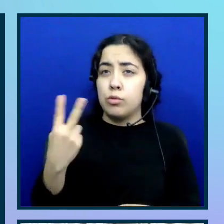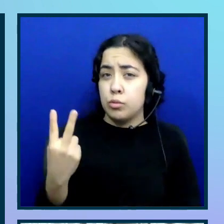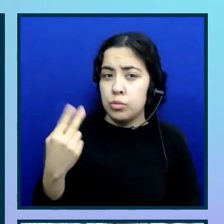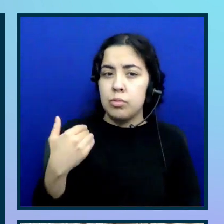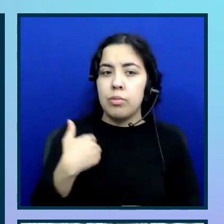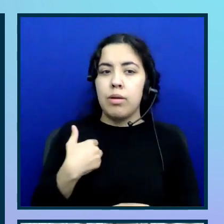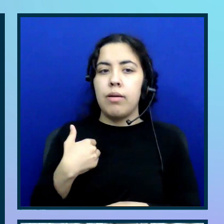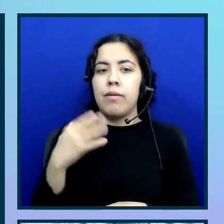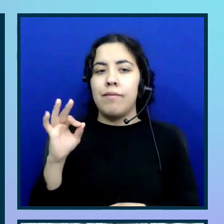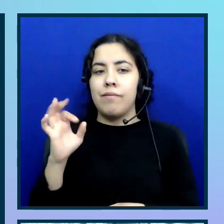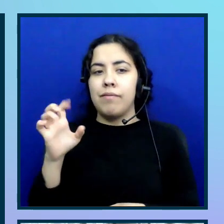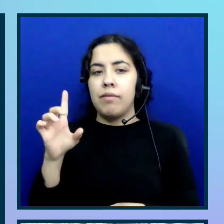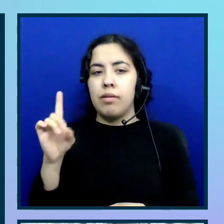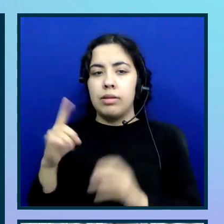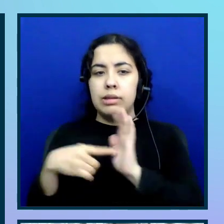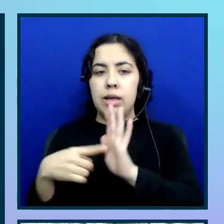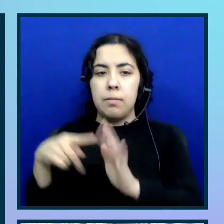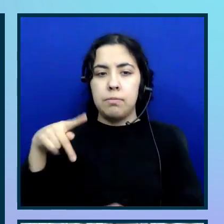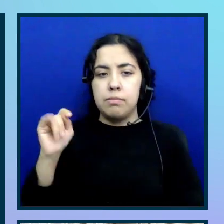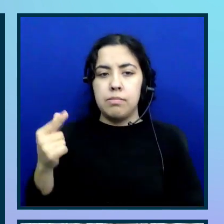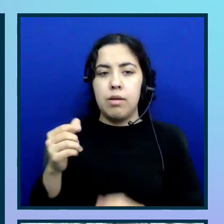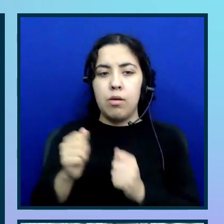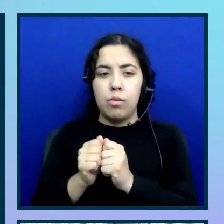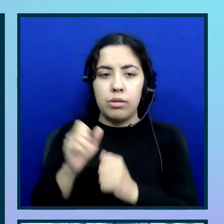failed example of a P tag with a style on it.